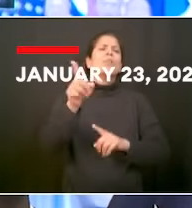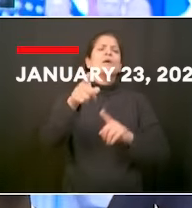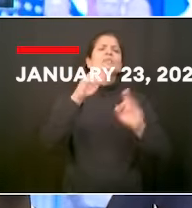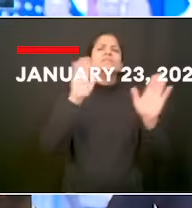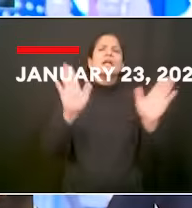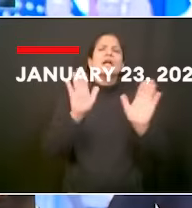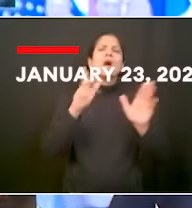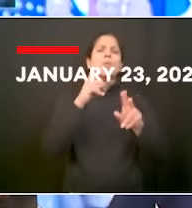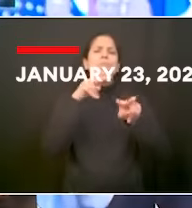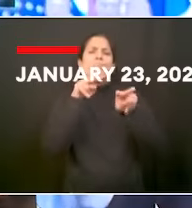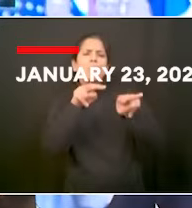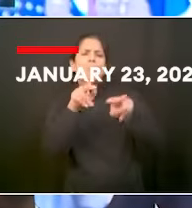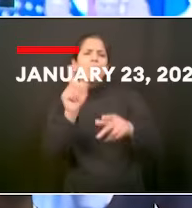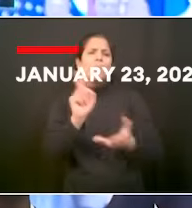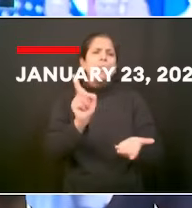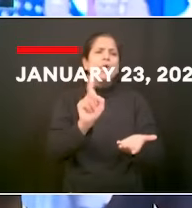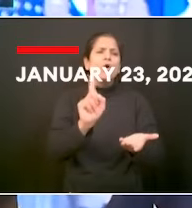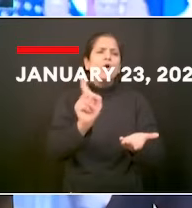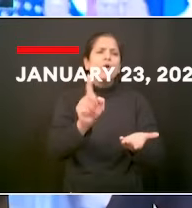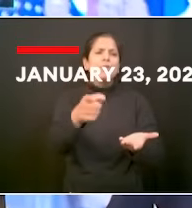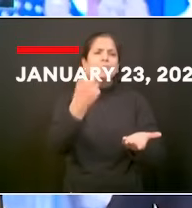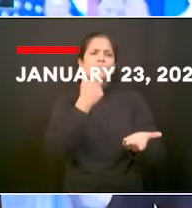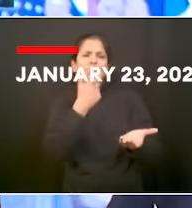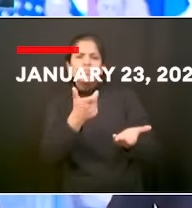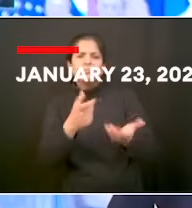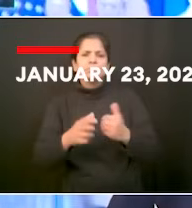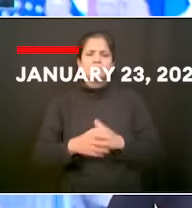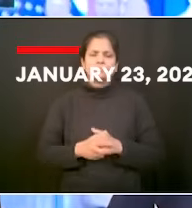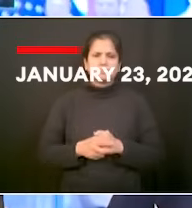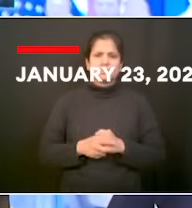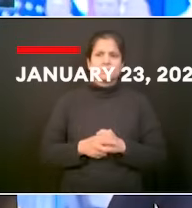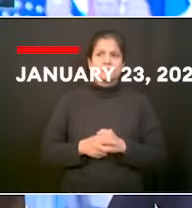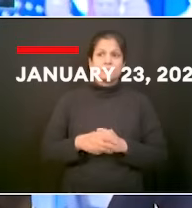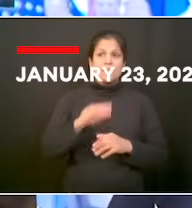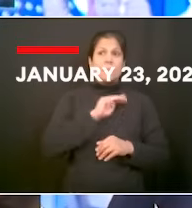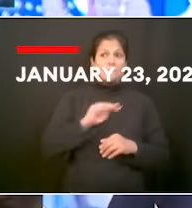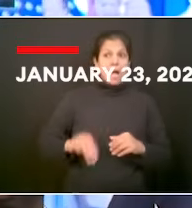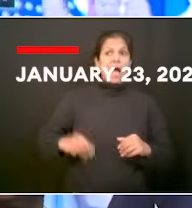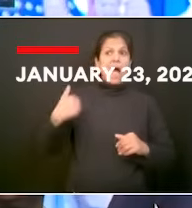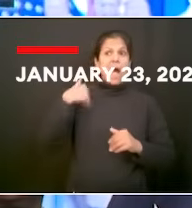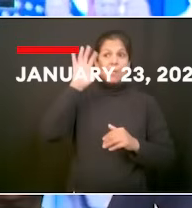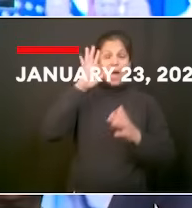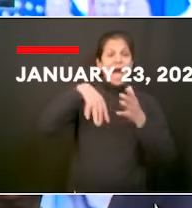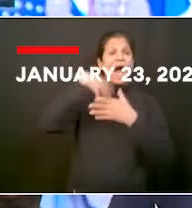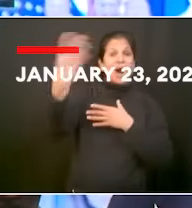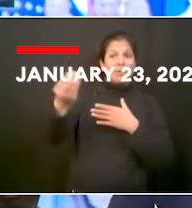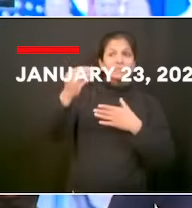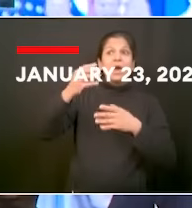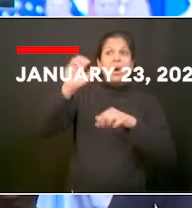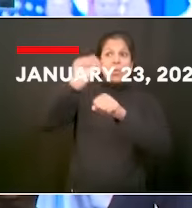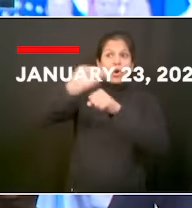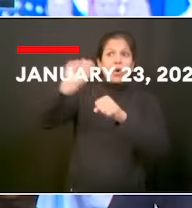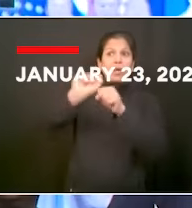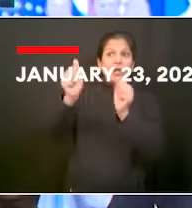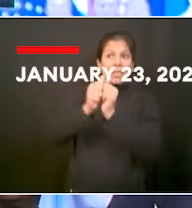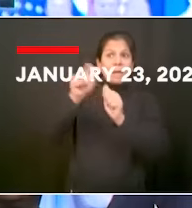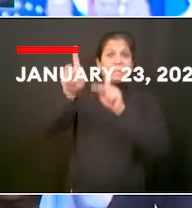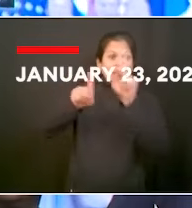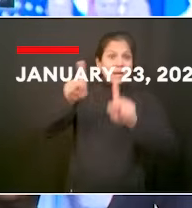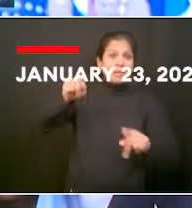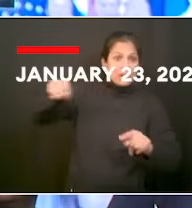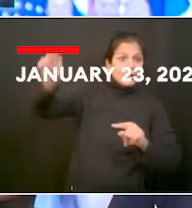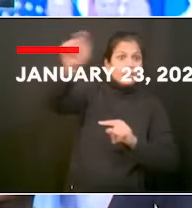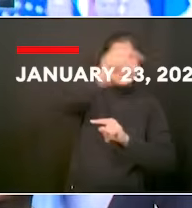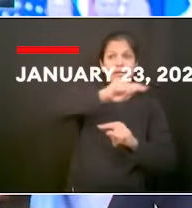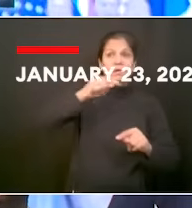to spend a portion of Sunday out with city workers to make sure that we are getting a full sense of both what is being done, but also communicating directly to New Yorkers.